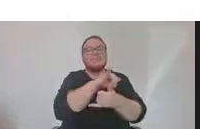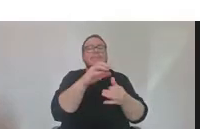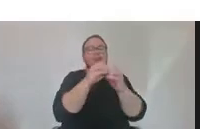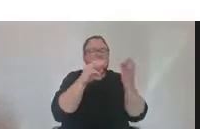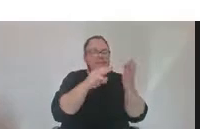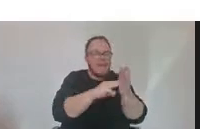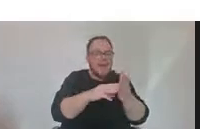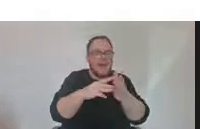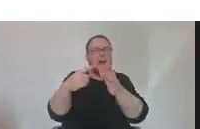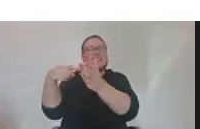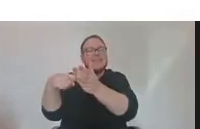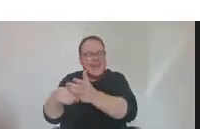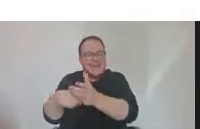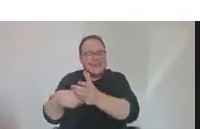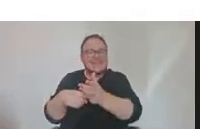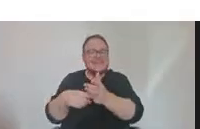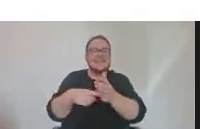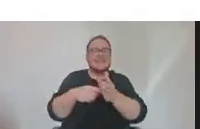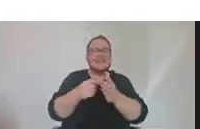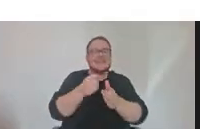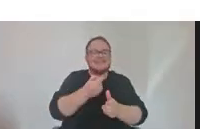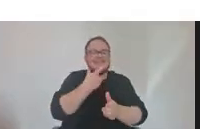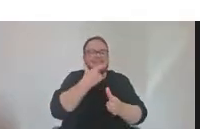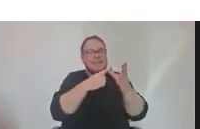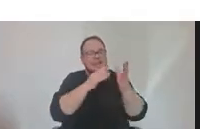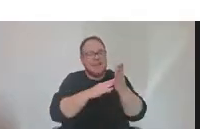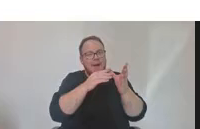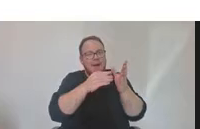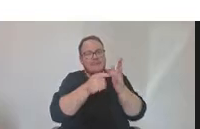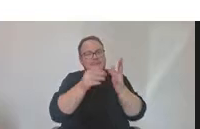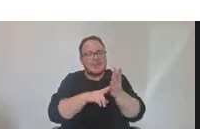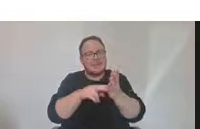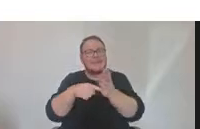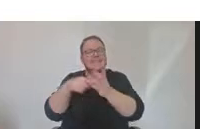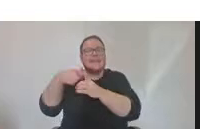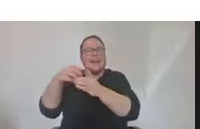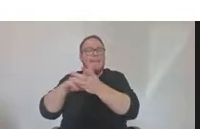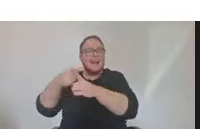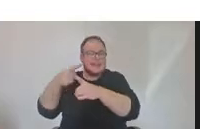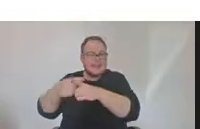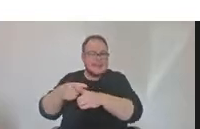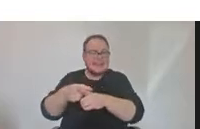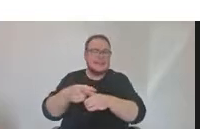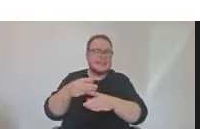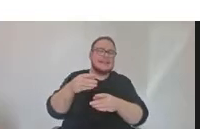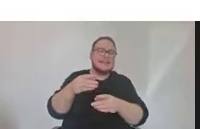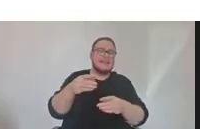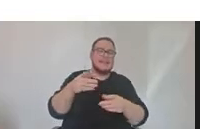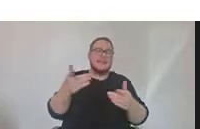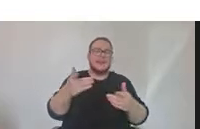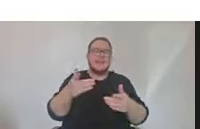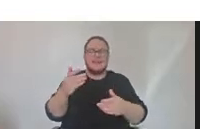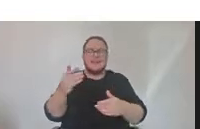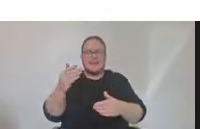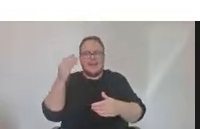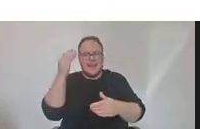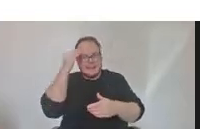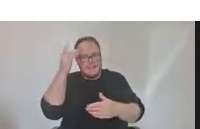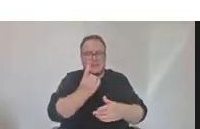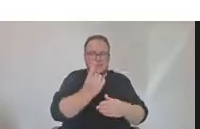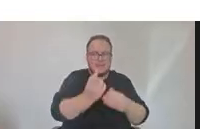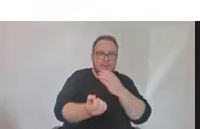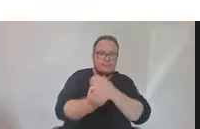Amazon, TK Maxx, Bet365. We had mosques in Hanley and Burton. Pop-ups at the Hanley Pride event, and